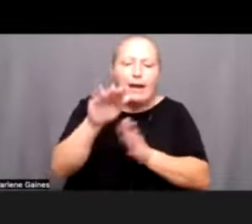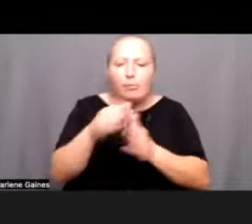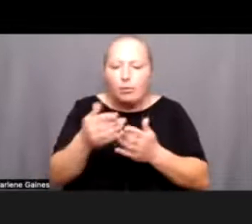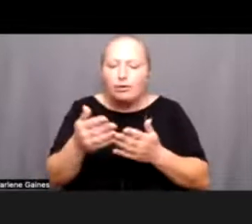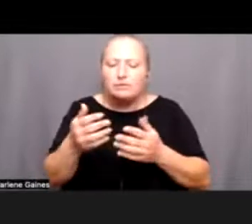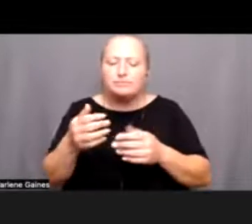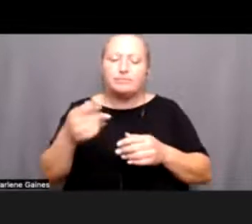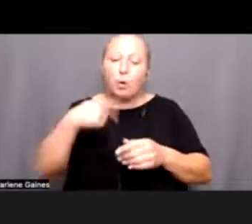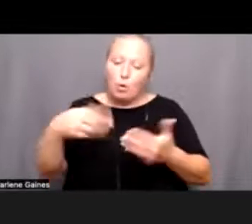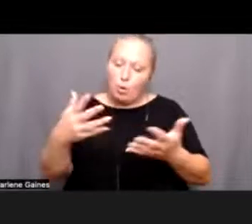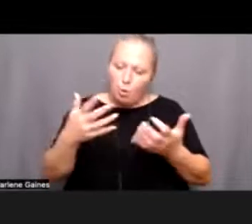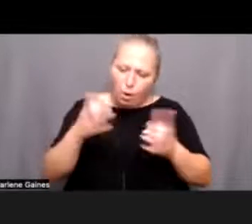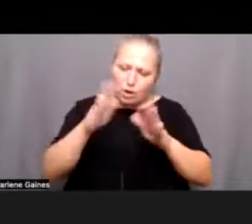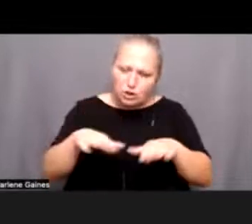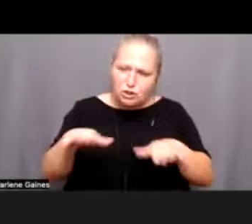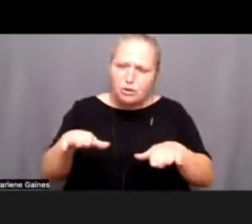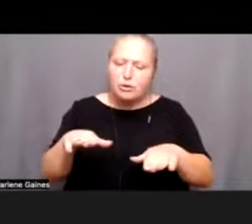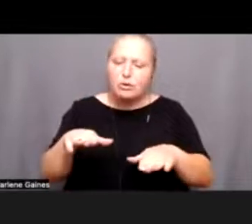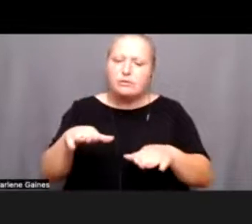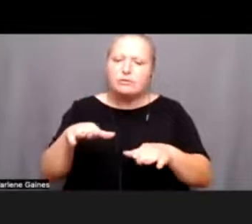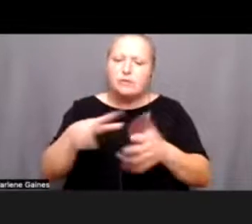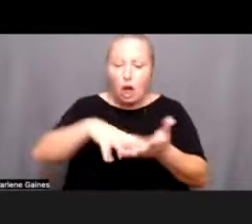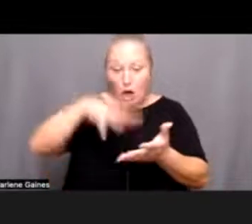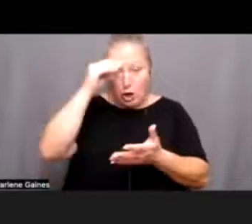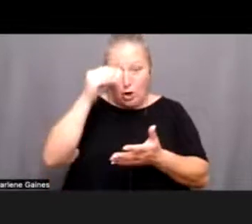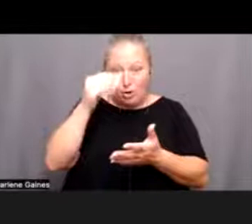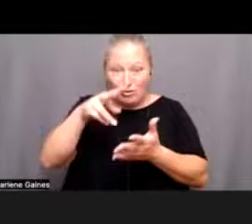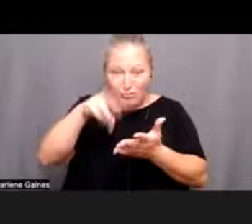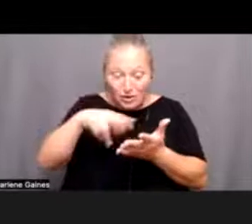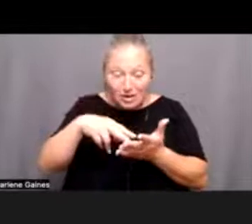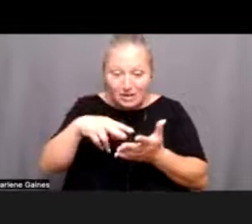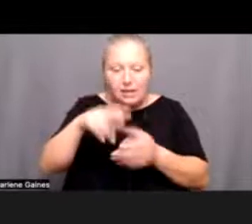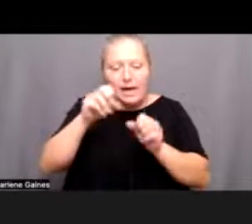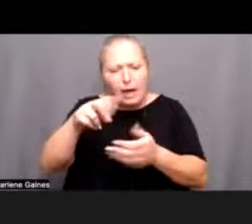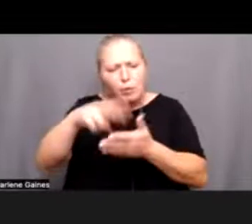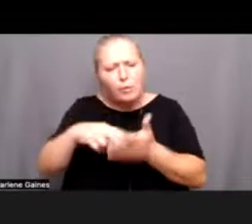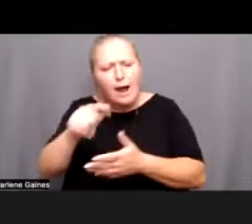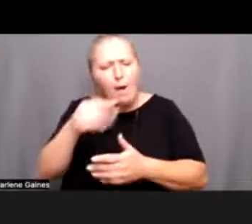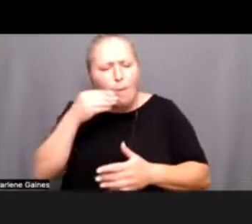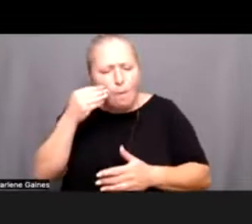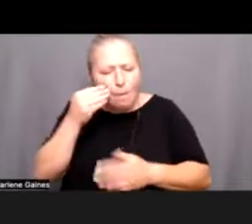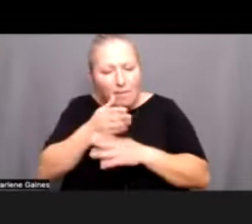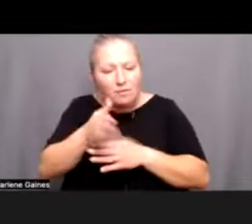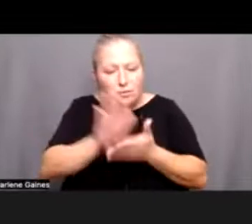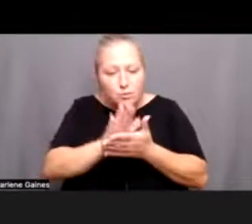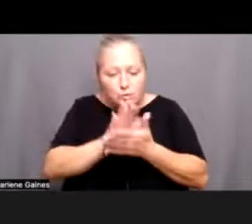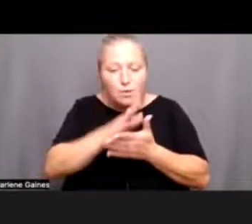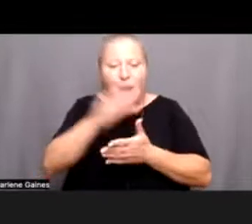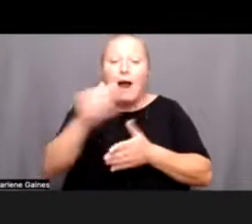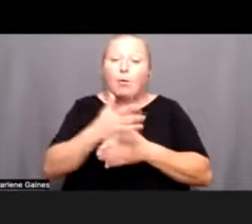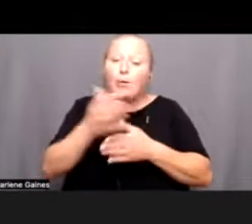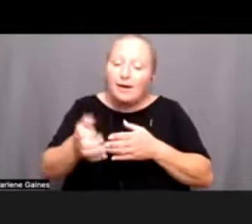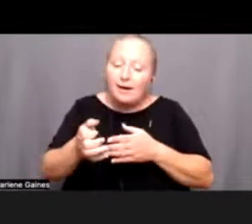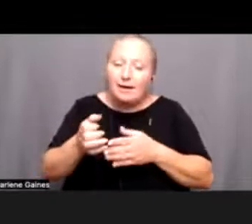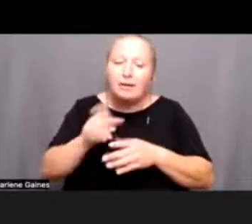is we want children who are learning to read at home, after school, and on the weekends. So